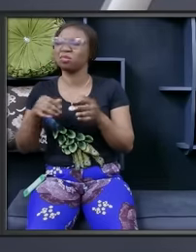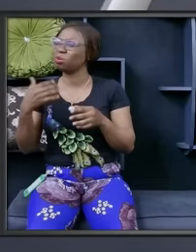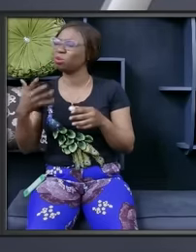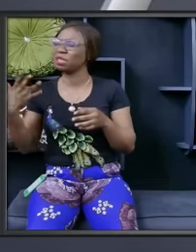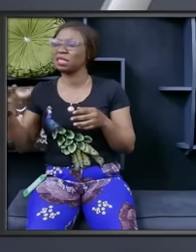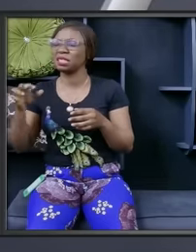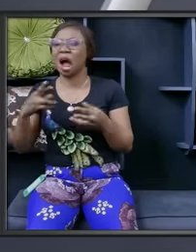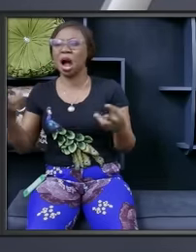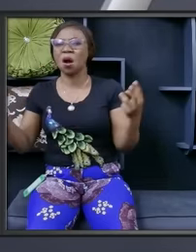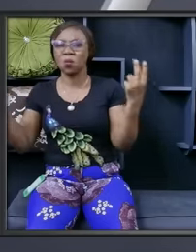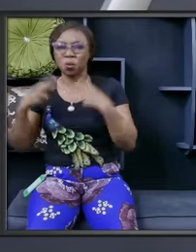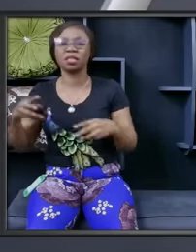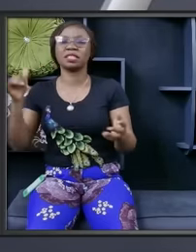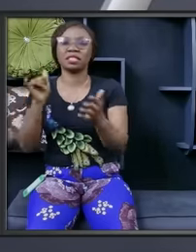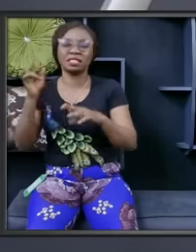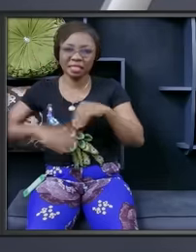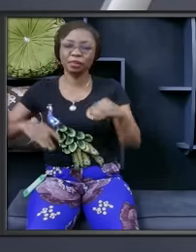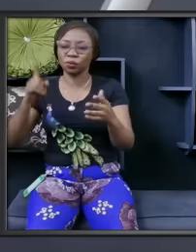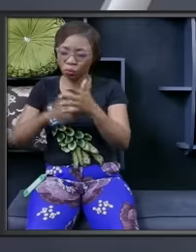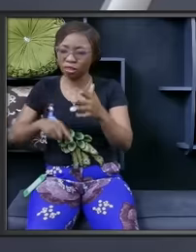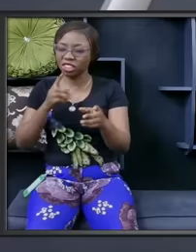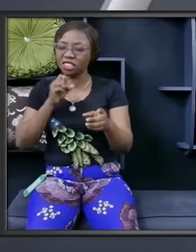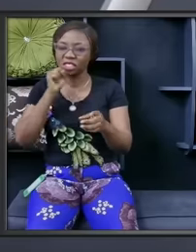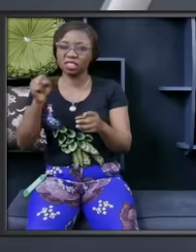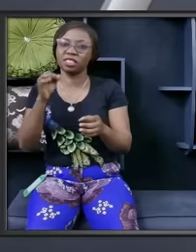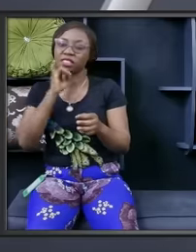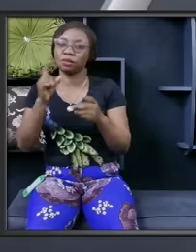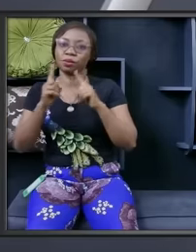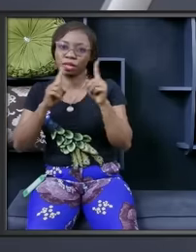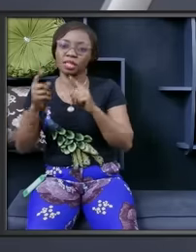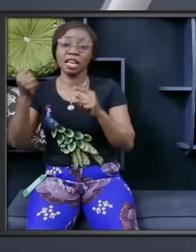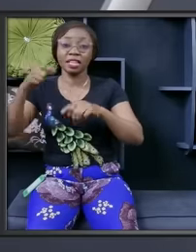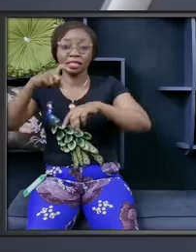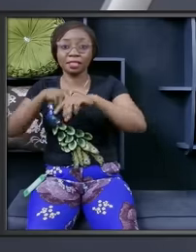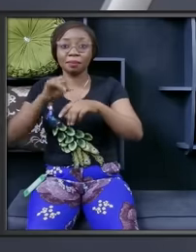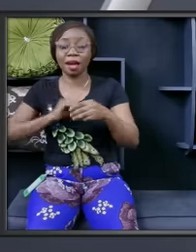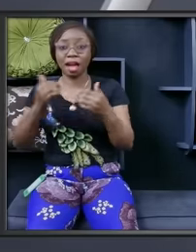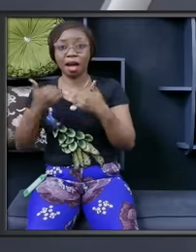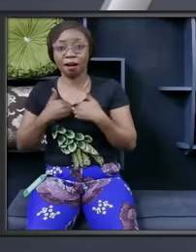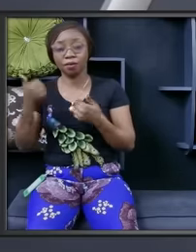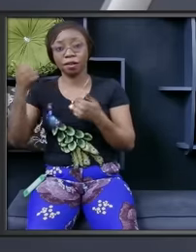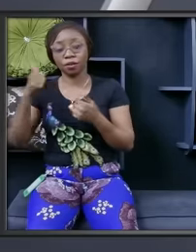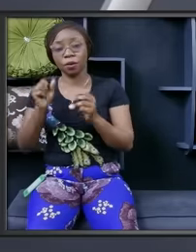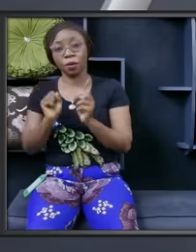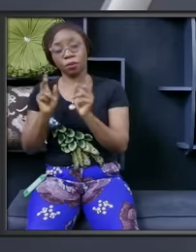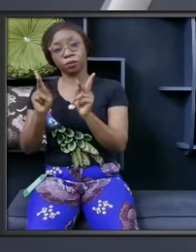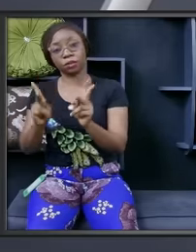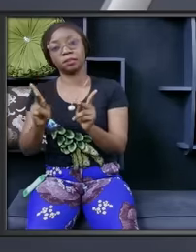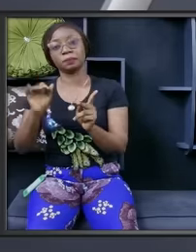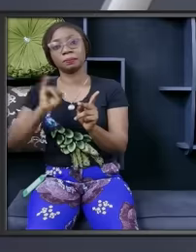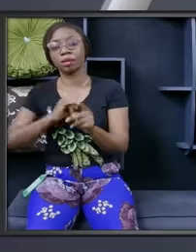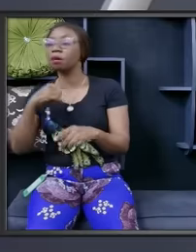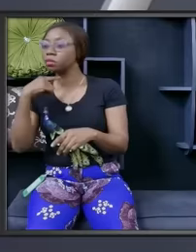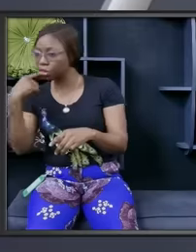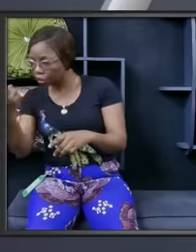past those the, things where she was. If it, anytime where I get opportunity for any private, now go talk him. Now you go hear